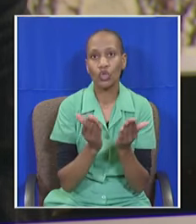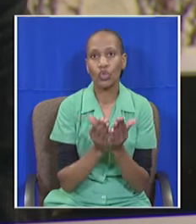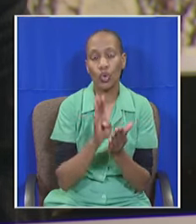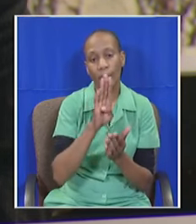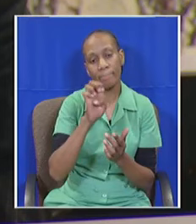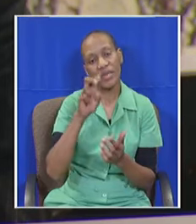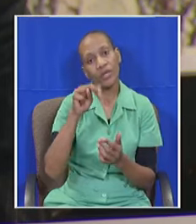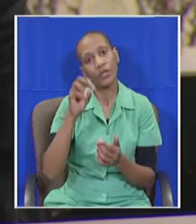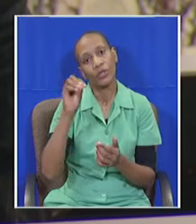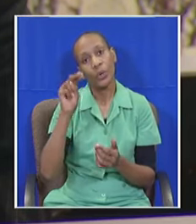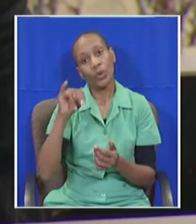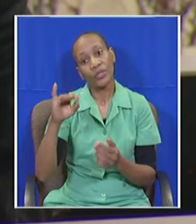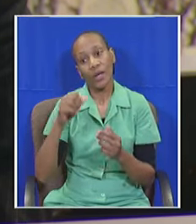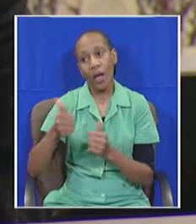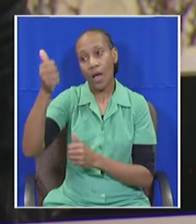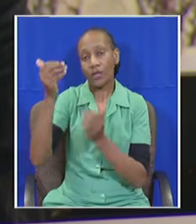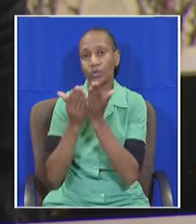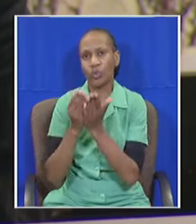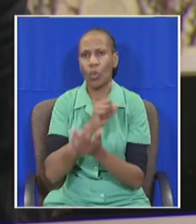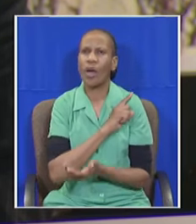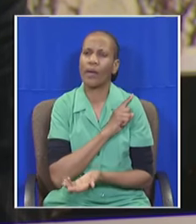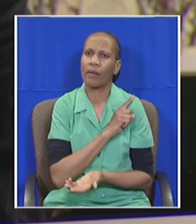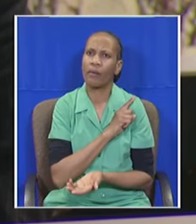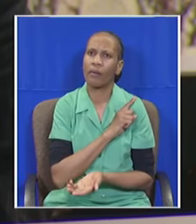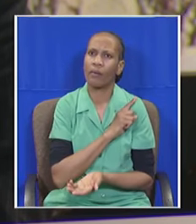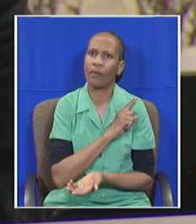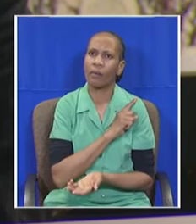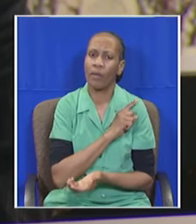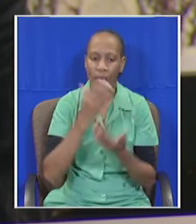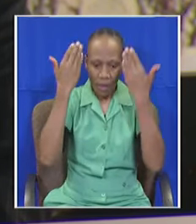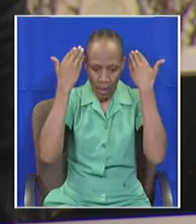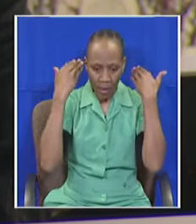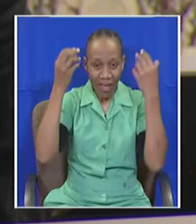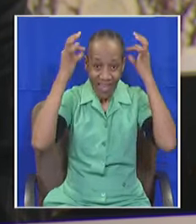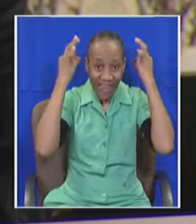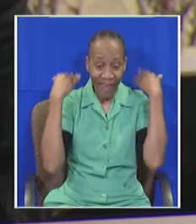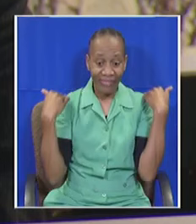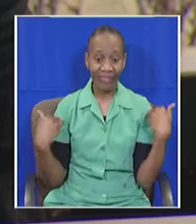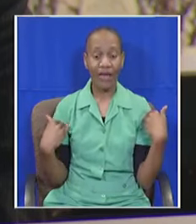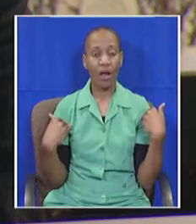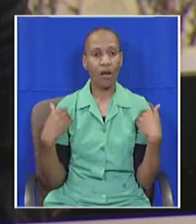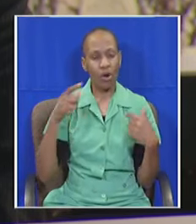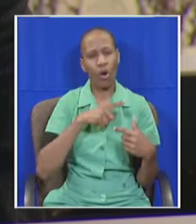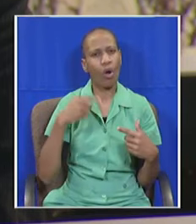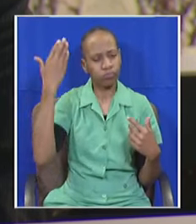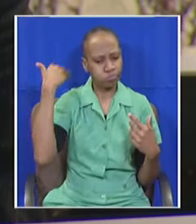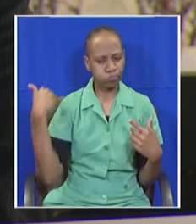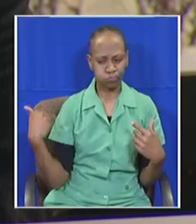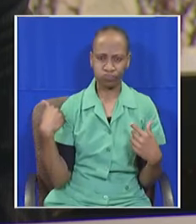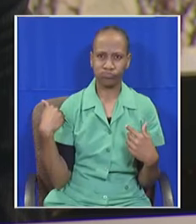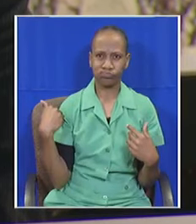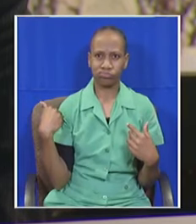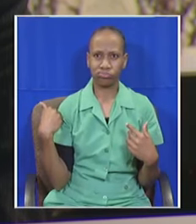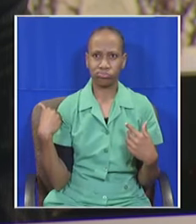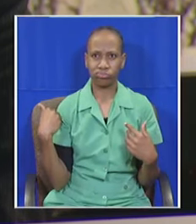High School because of the fact that long hair and turbans, which are two cardinal